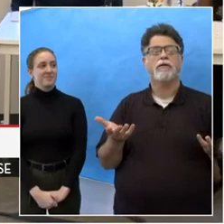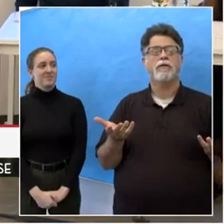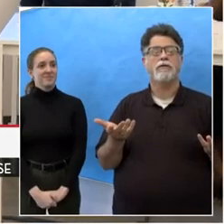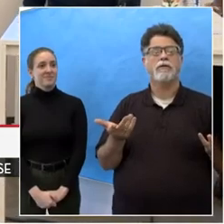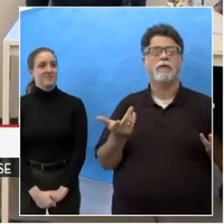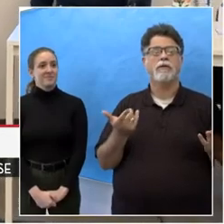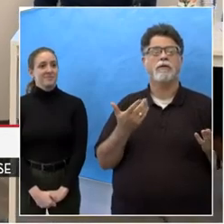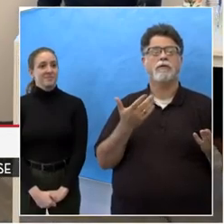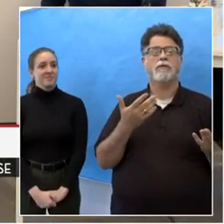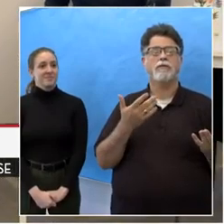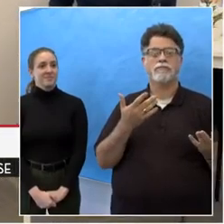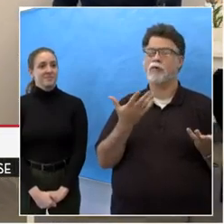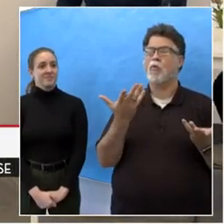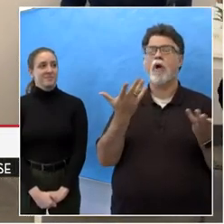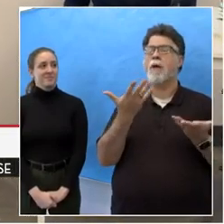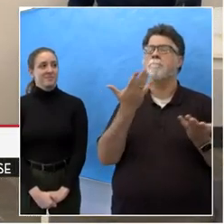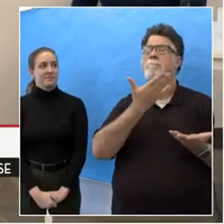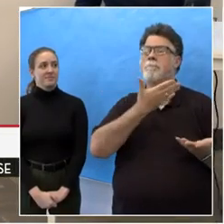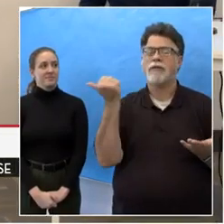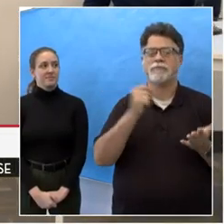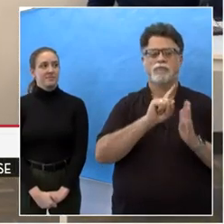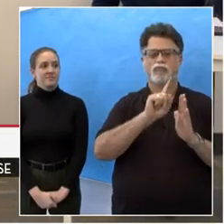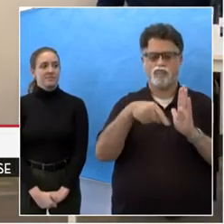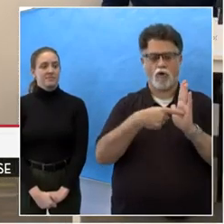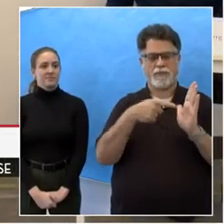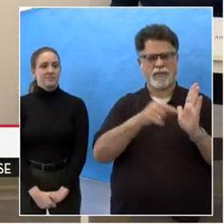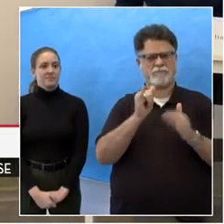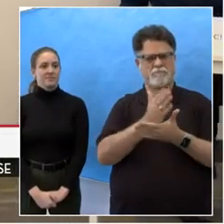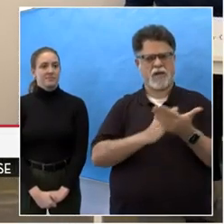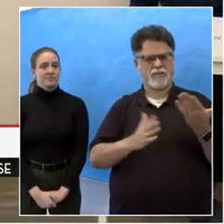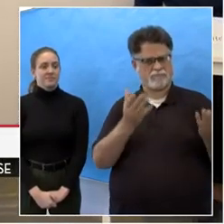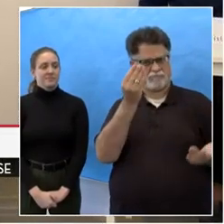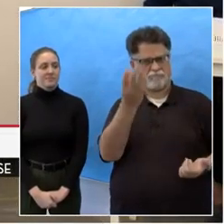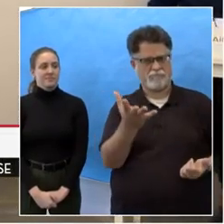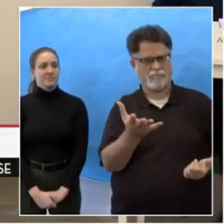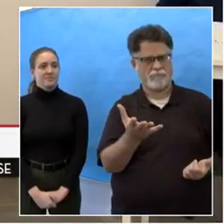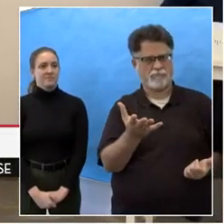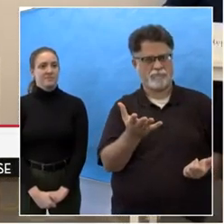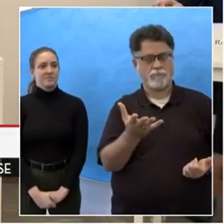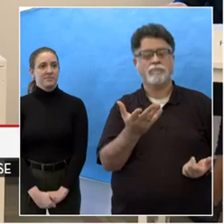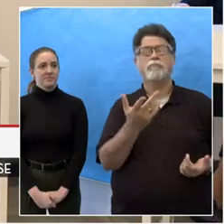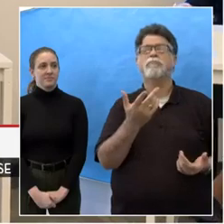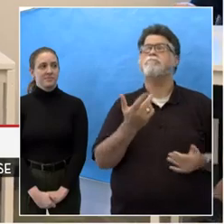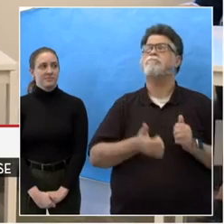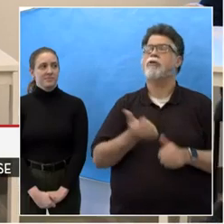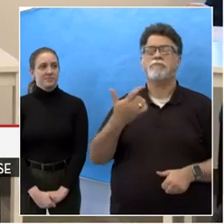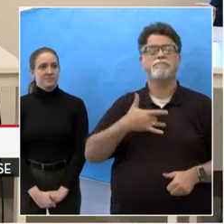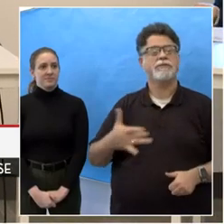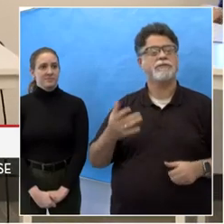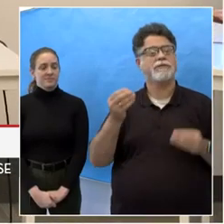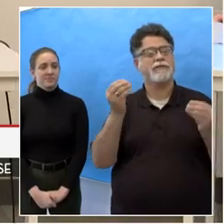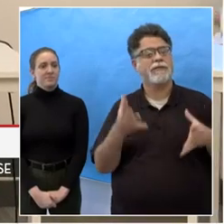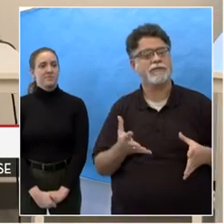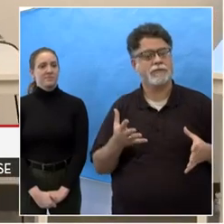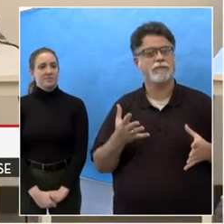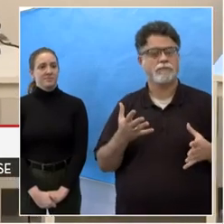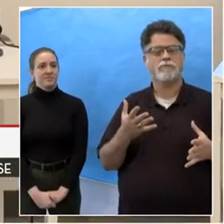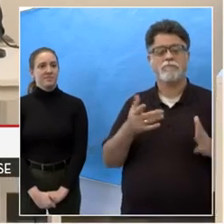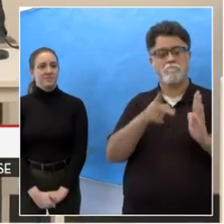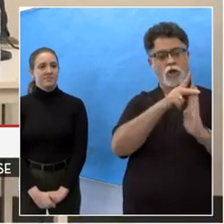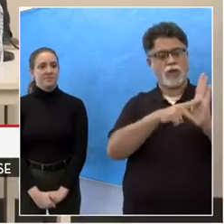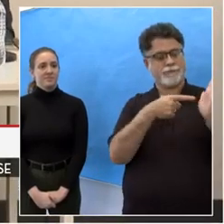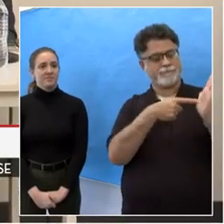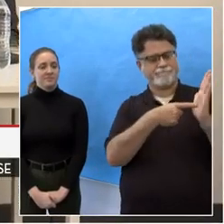most state education agencies really serve as a policymaker and function in this, and so we get to create the conditions for our teachers to